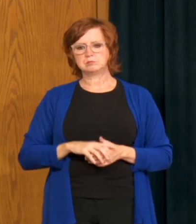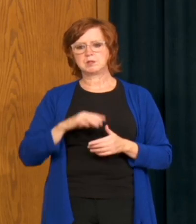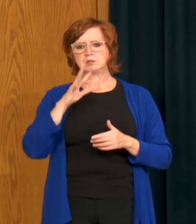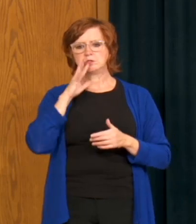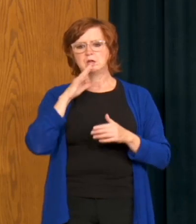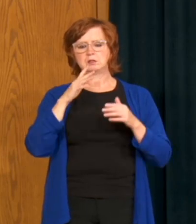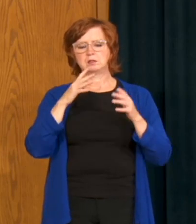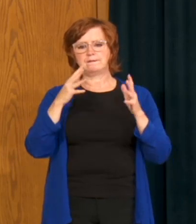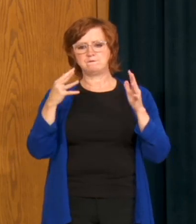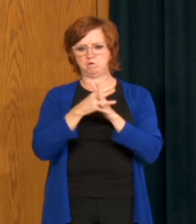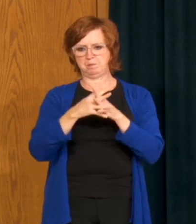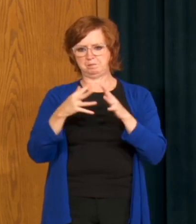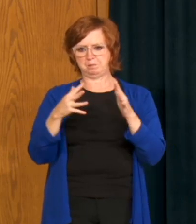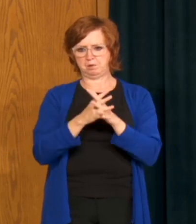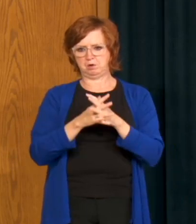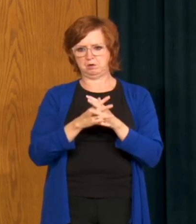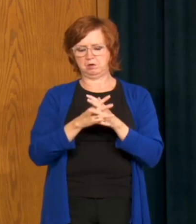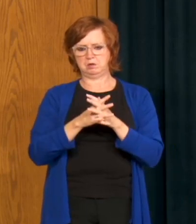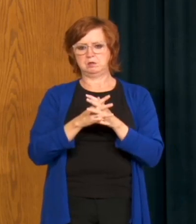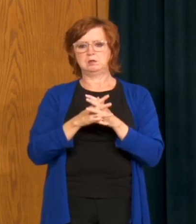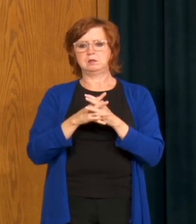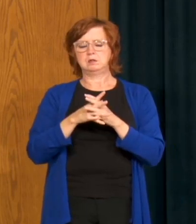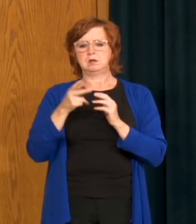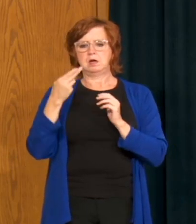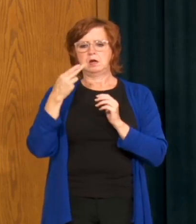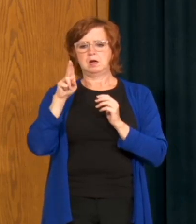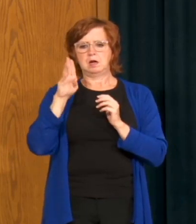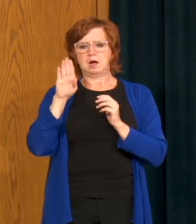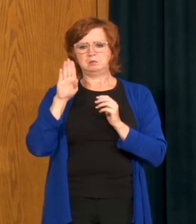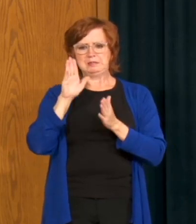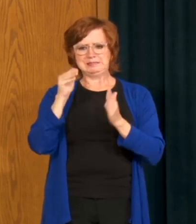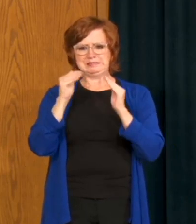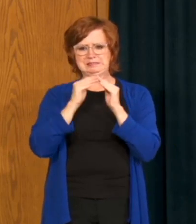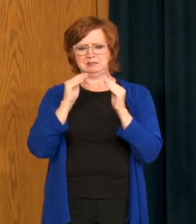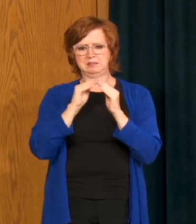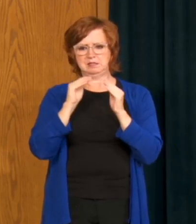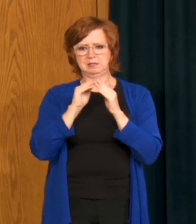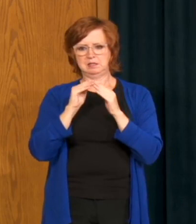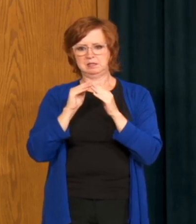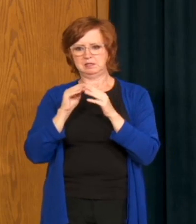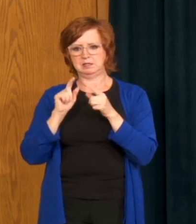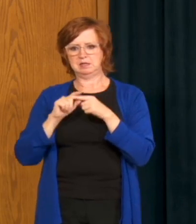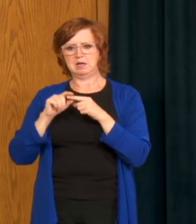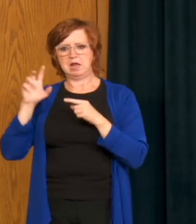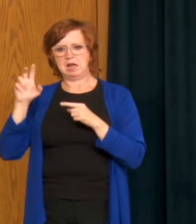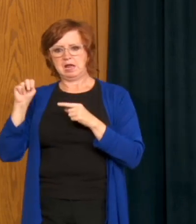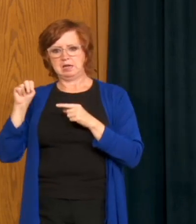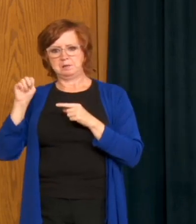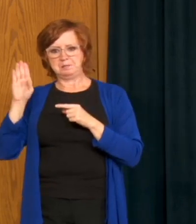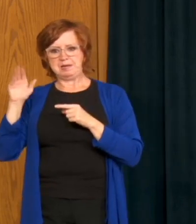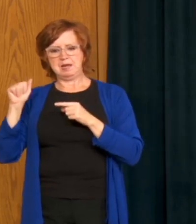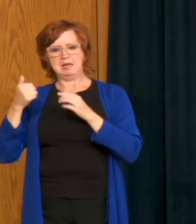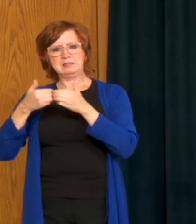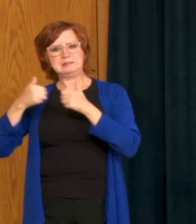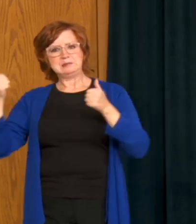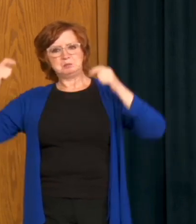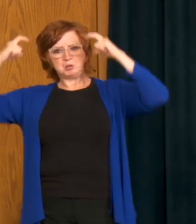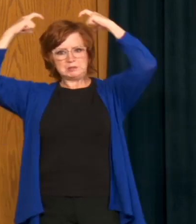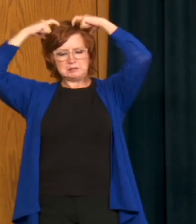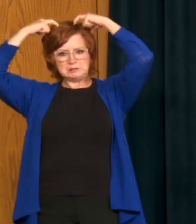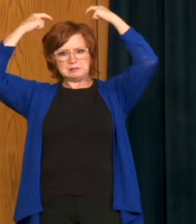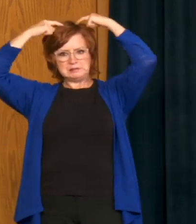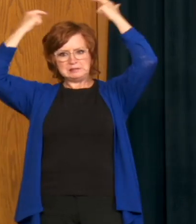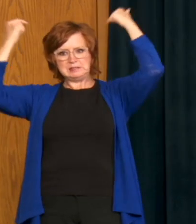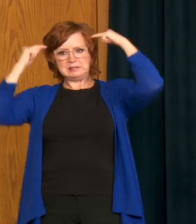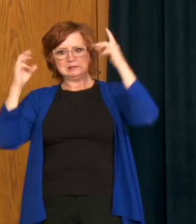from a public health standpoint what a hub city is going to look like? Because the NBA, they're all in Disney World, kind of away from everywhere. We don't have something like that here